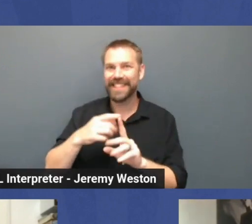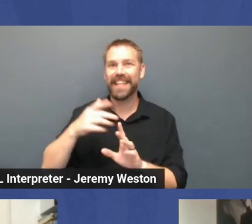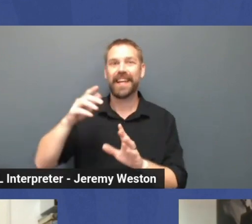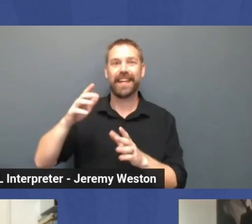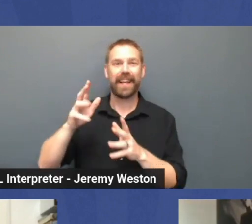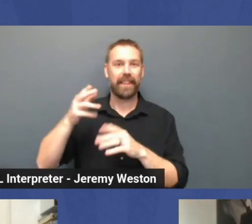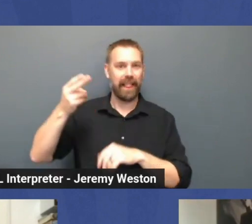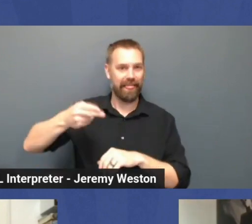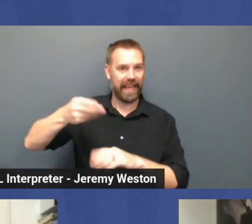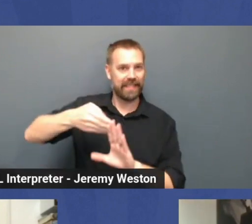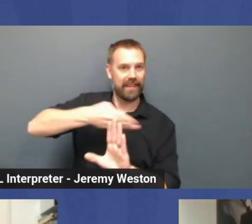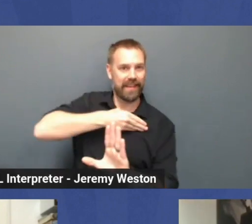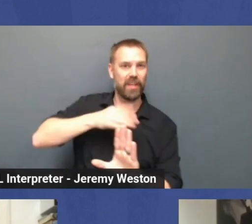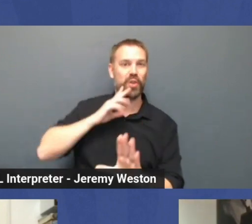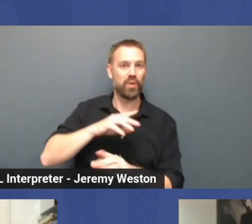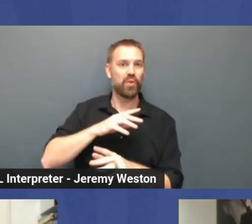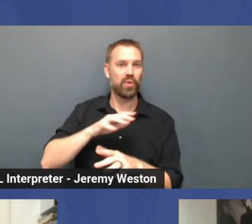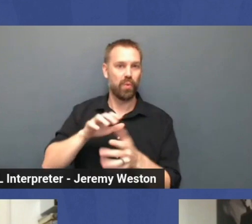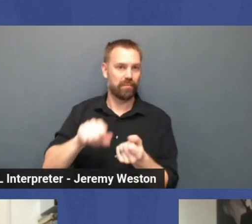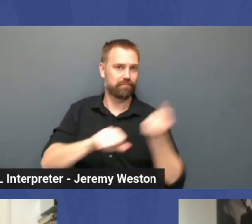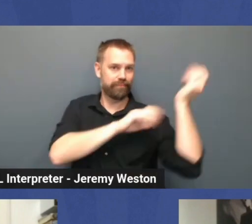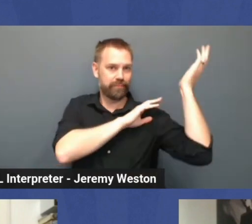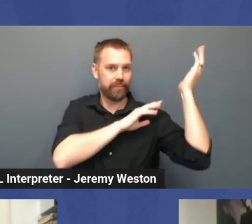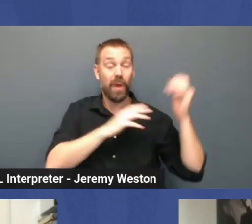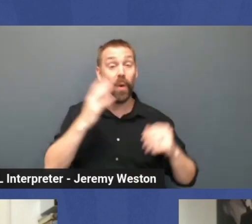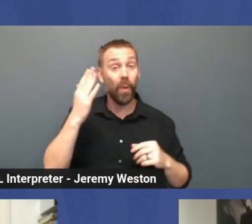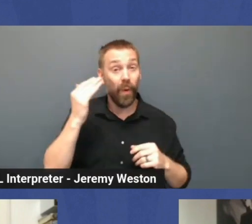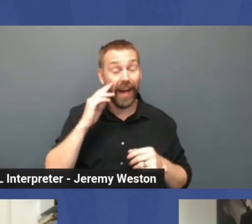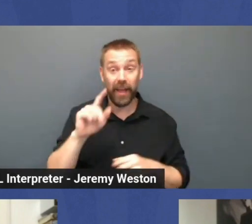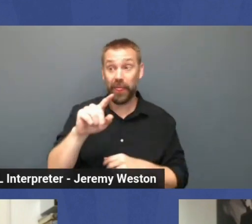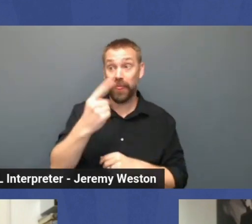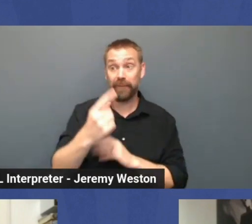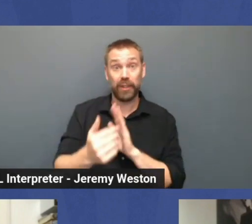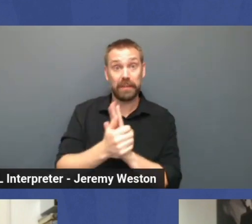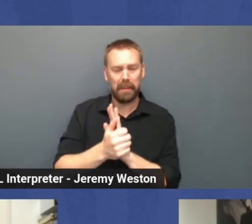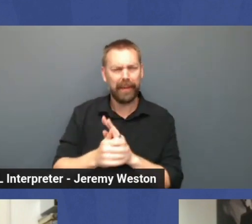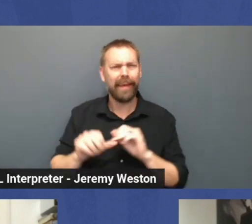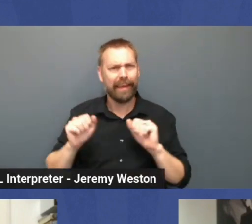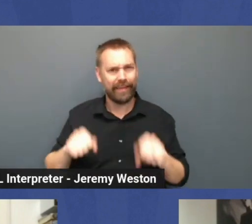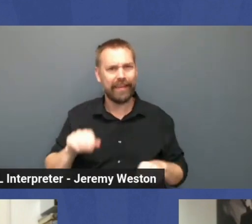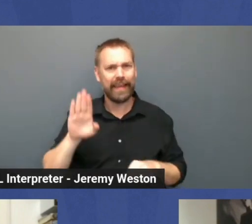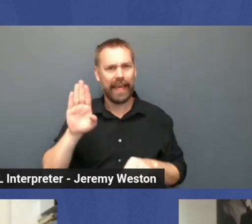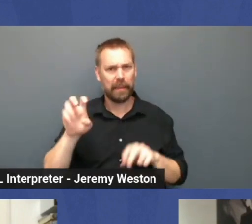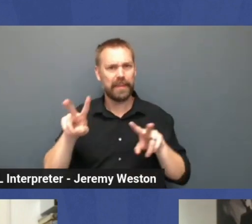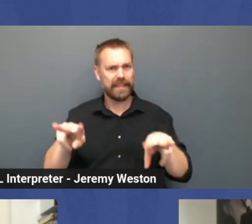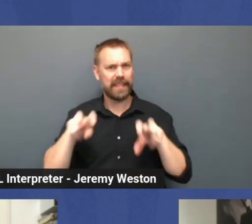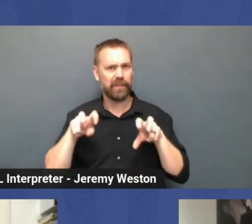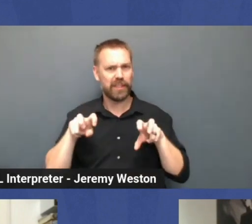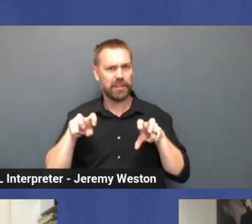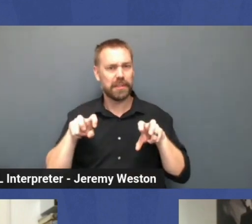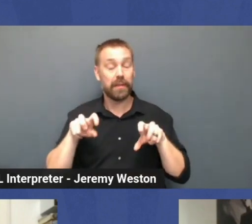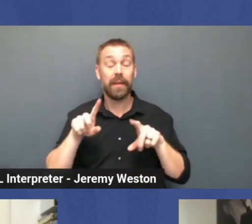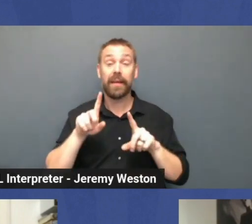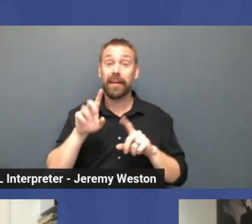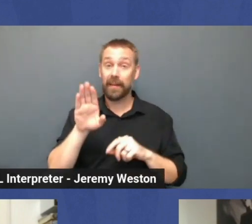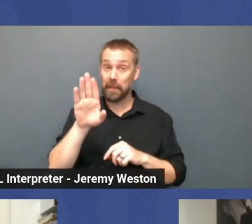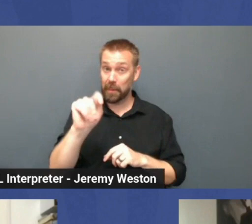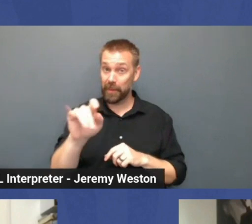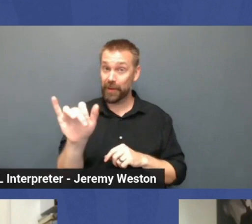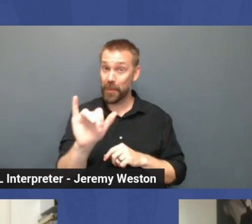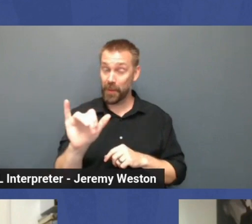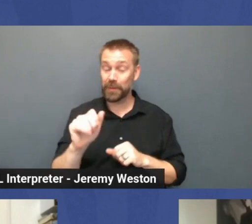that in mind, because the First Amendment can be selfish, but it also can be one that can